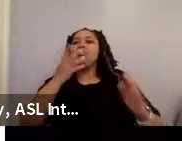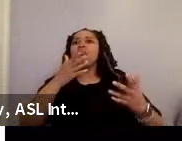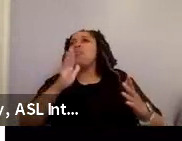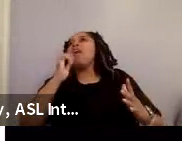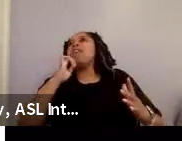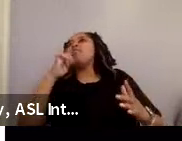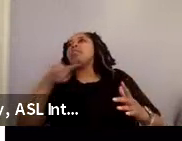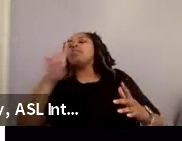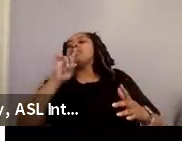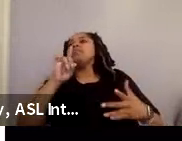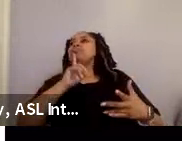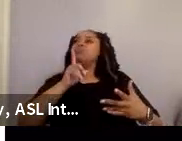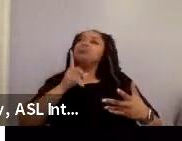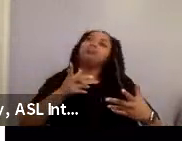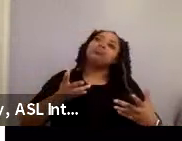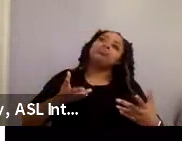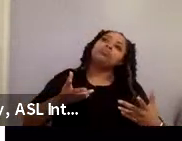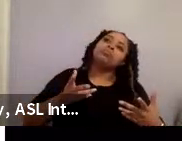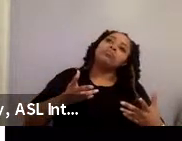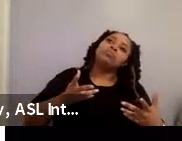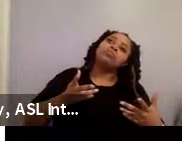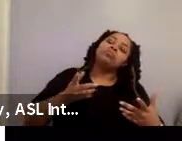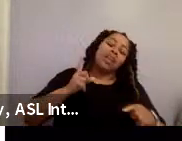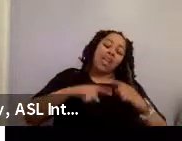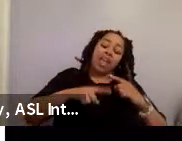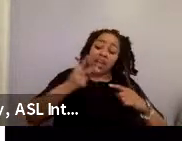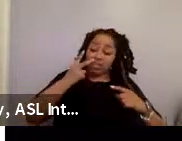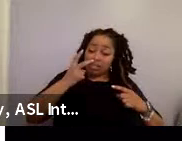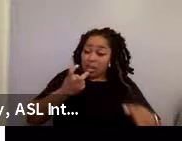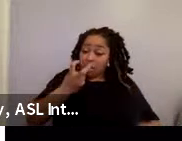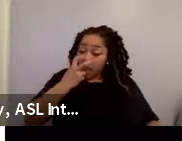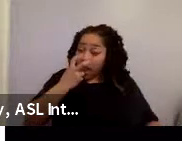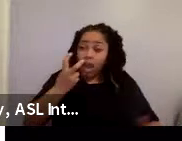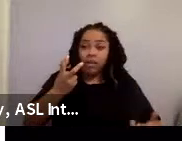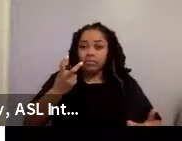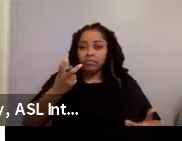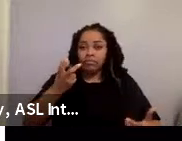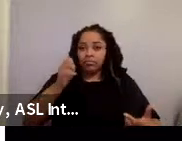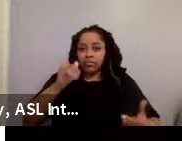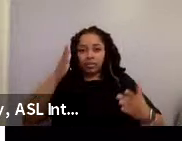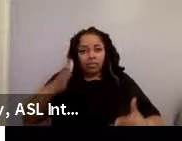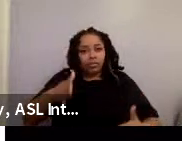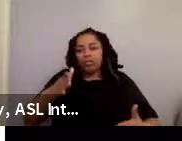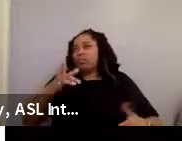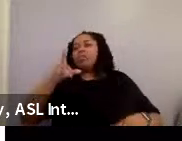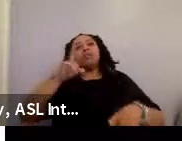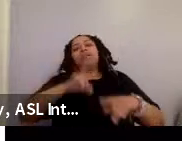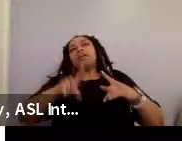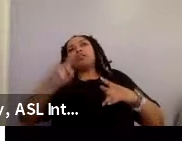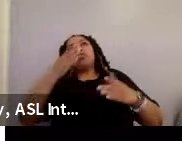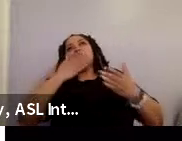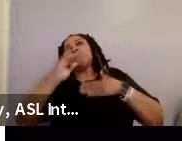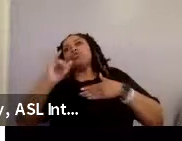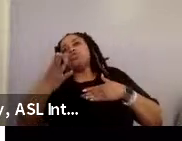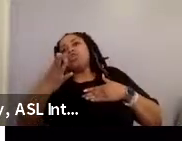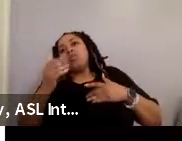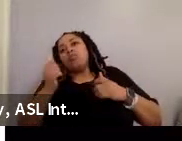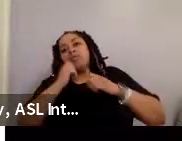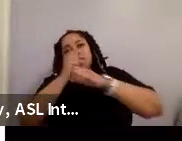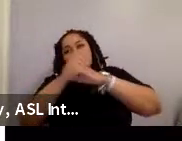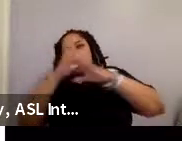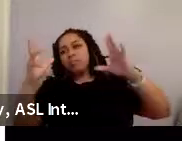is totally blind, totally unable to see, that person is not going to go do a good job with image